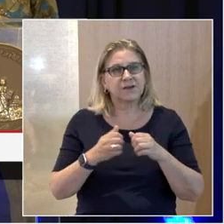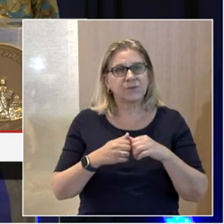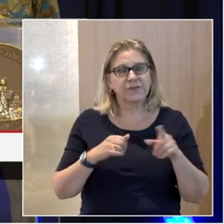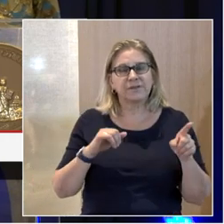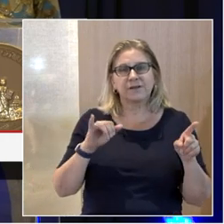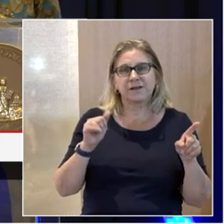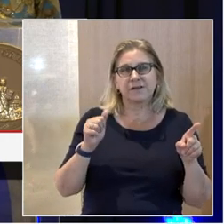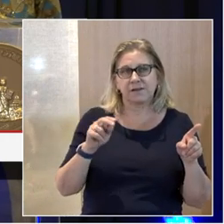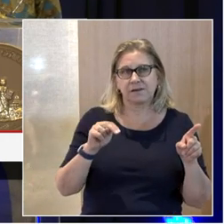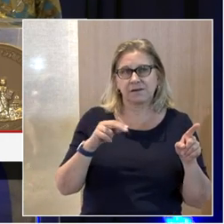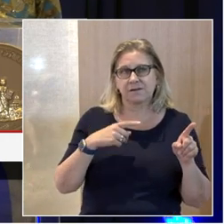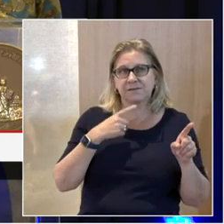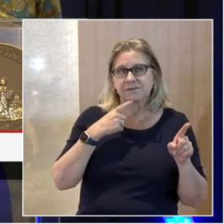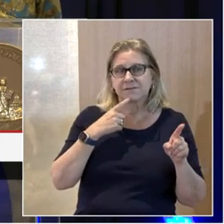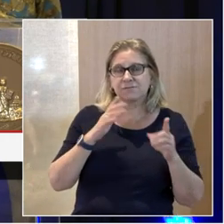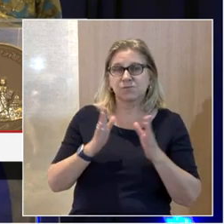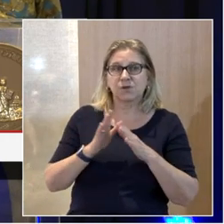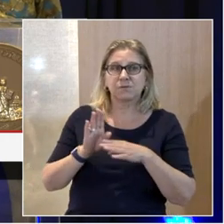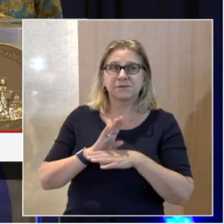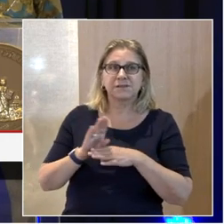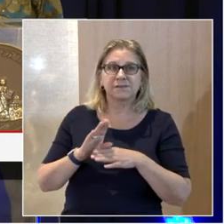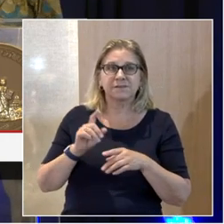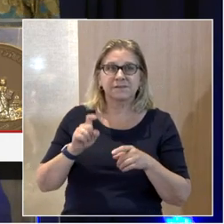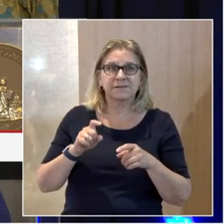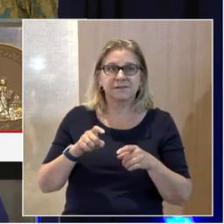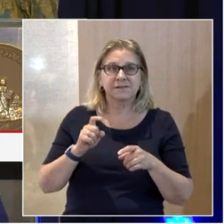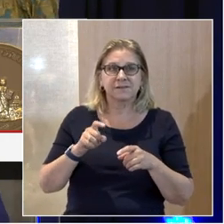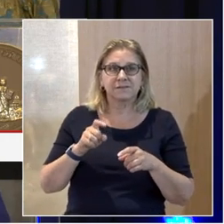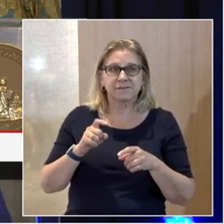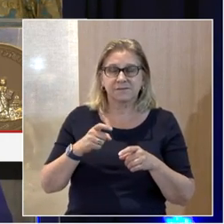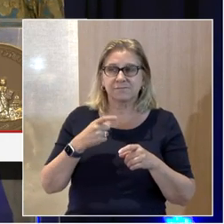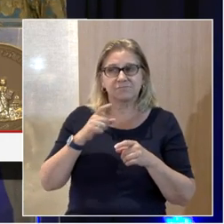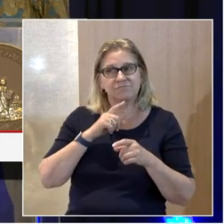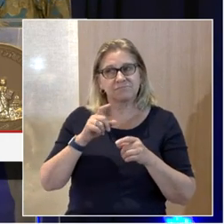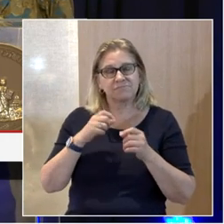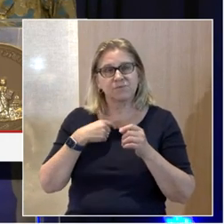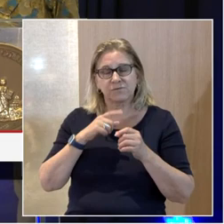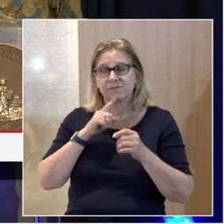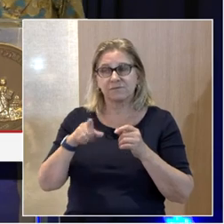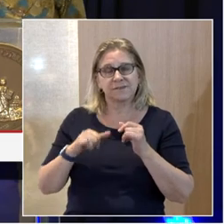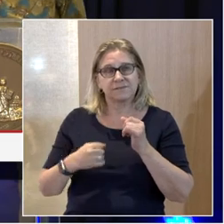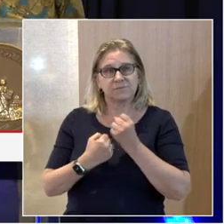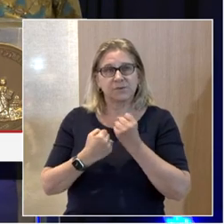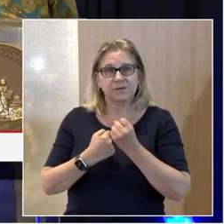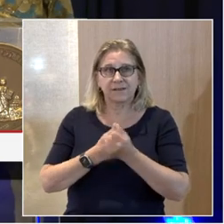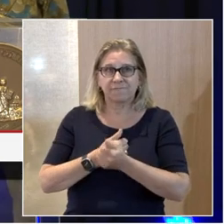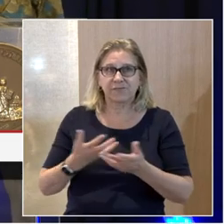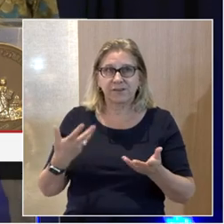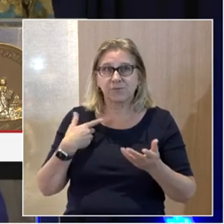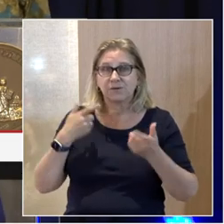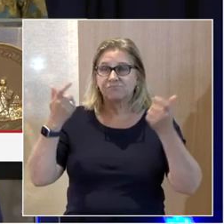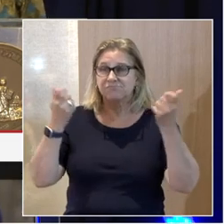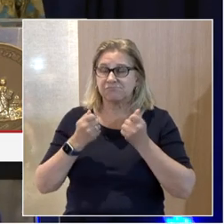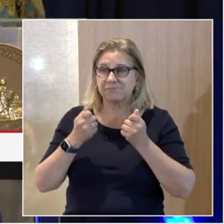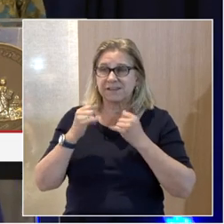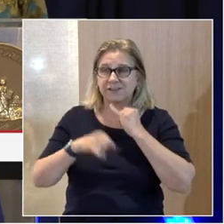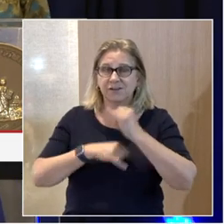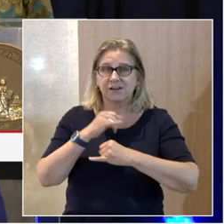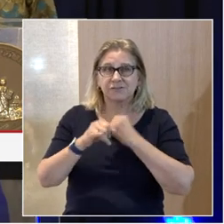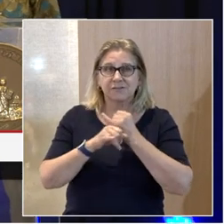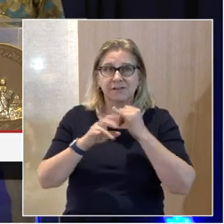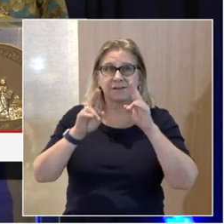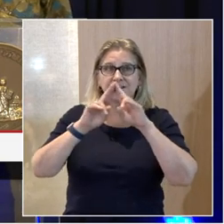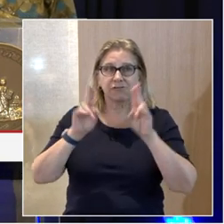businesses fuel everything that we have discussed. It brings in our international visitors, our local tourists and